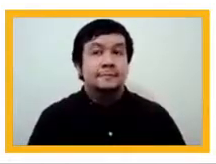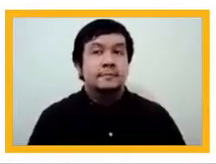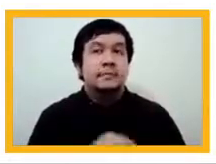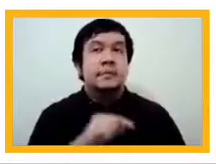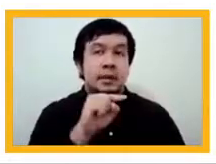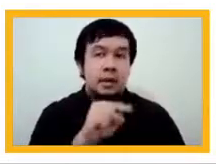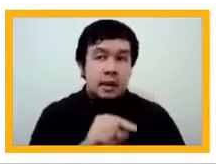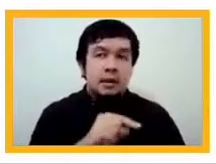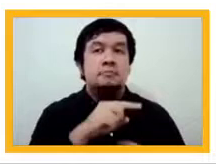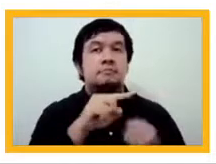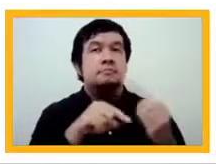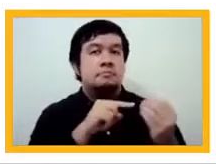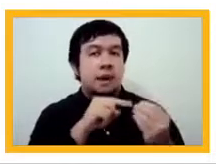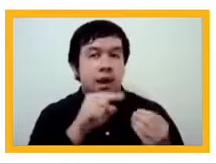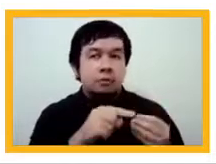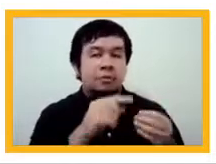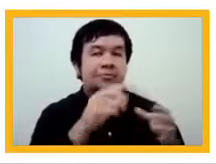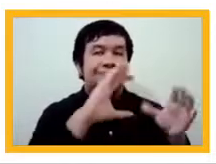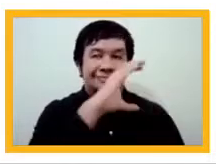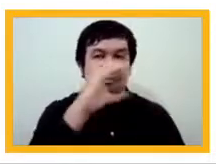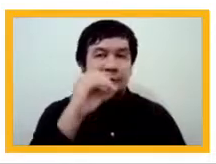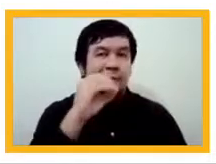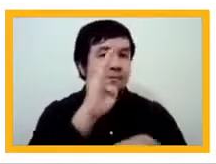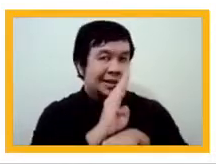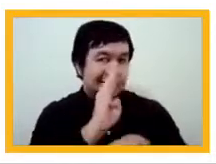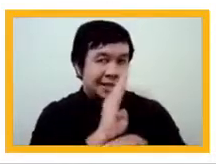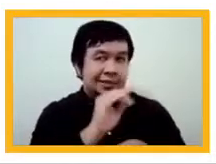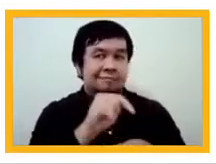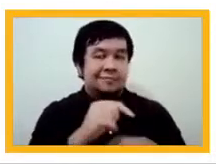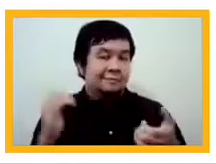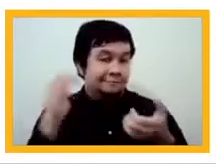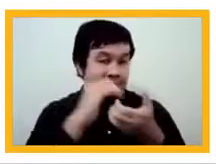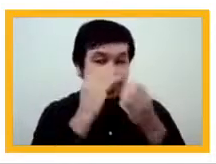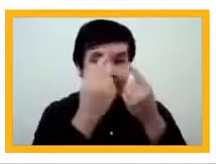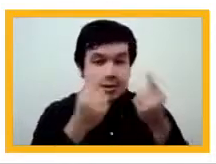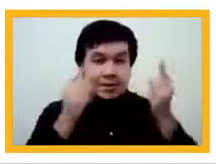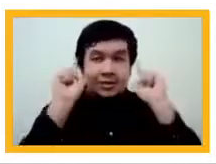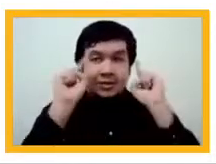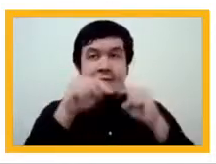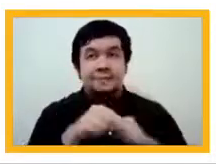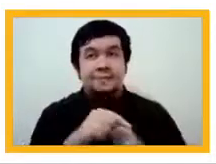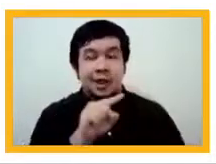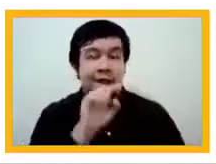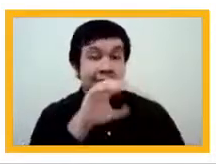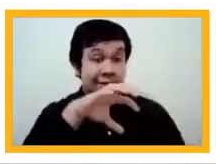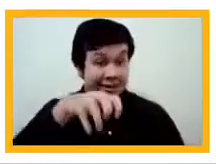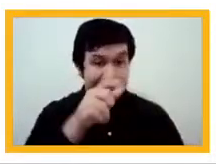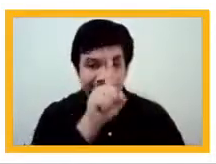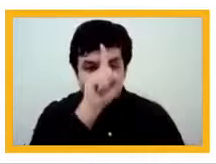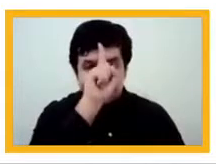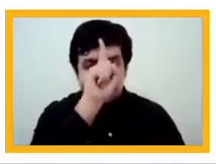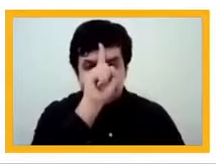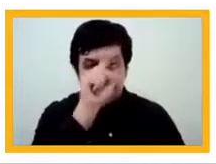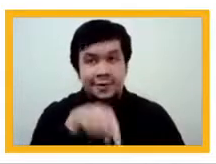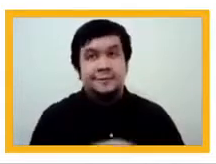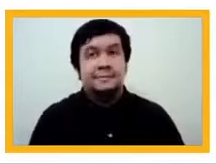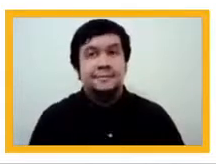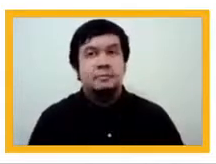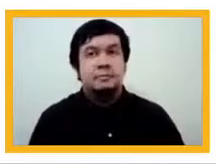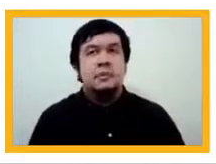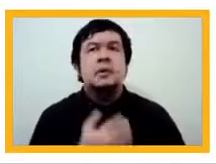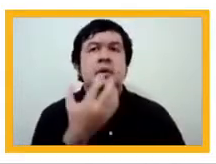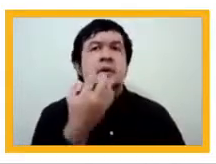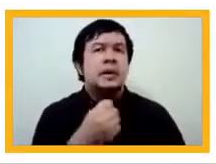partnership, as Hawaii mentioned, like in the case of Germany or UK, they have developed this, you know, or university industry